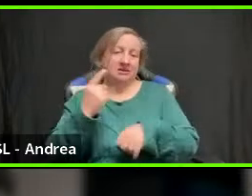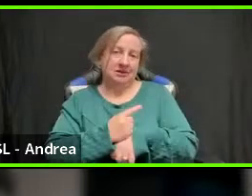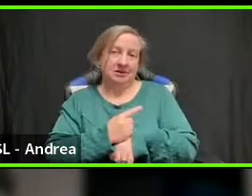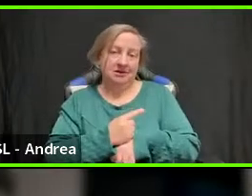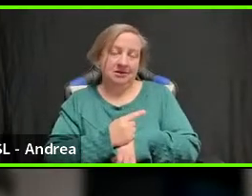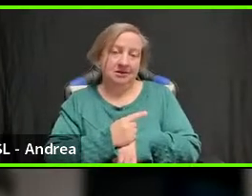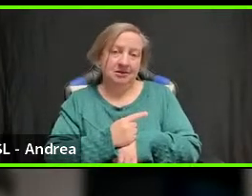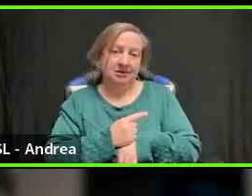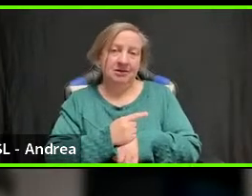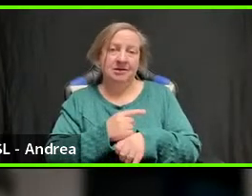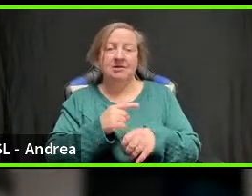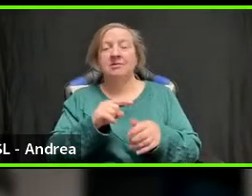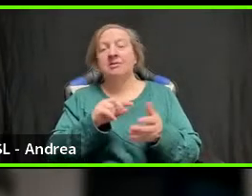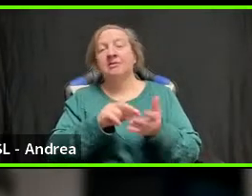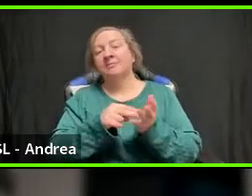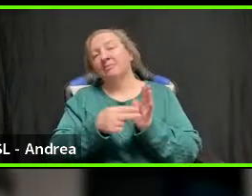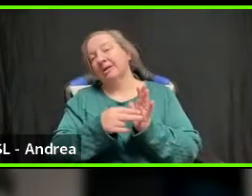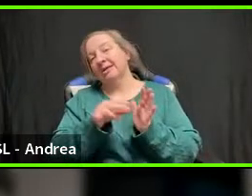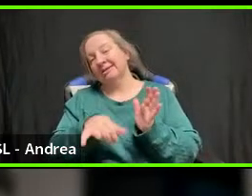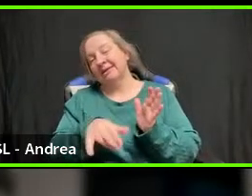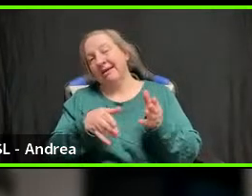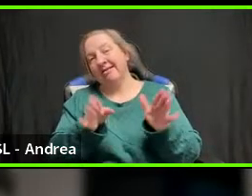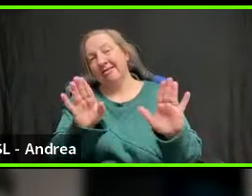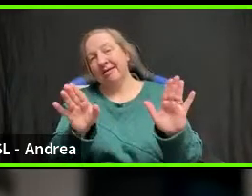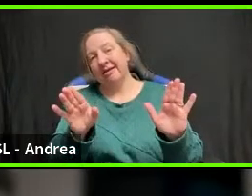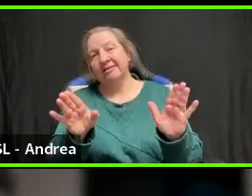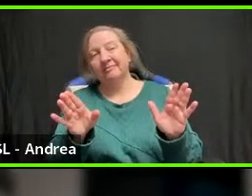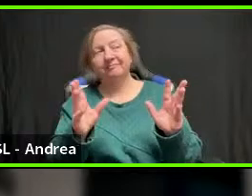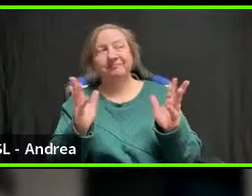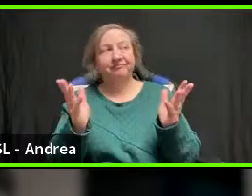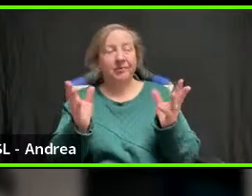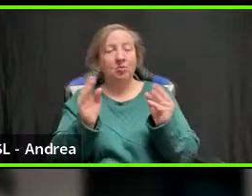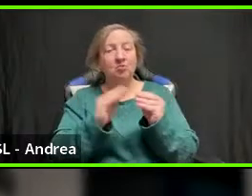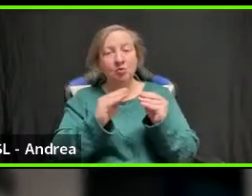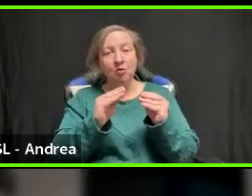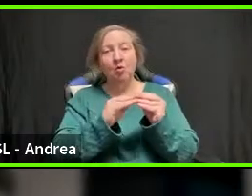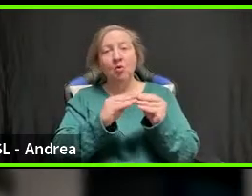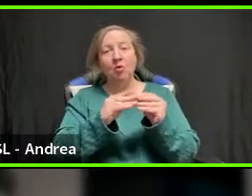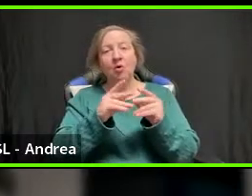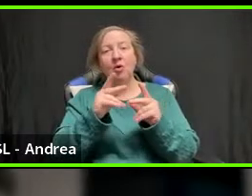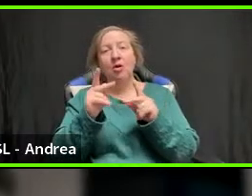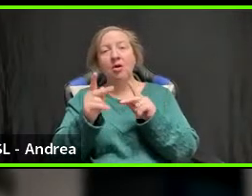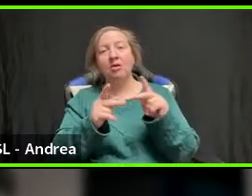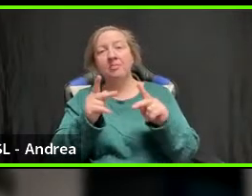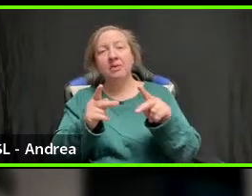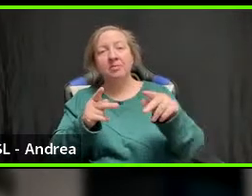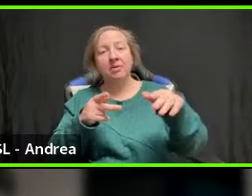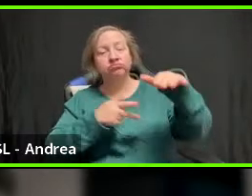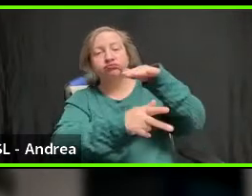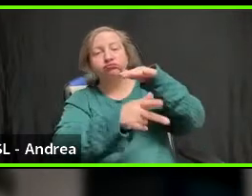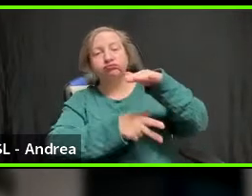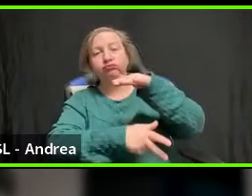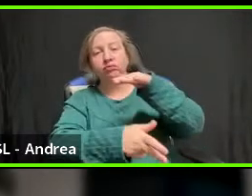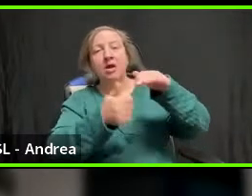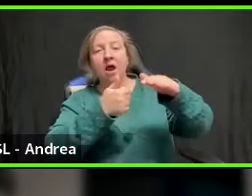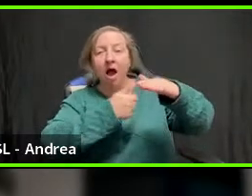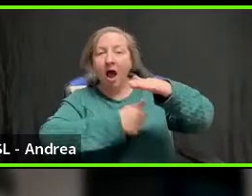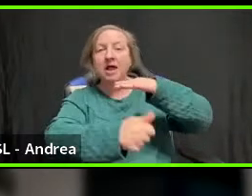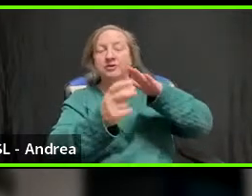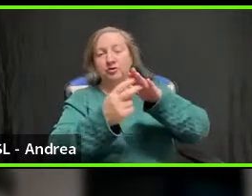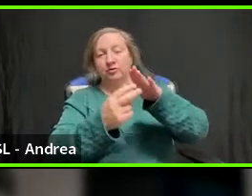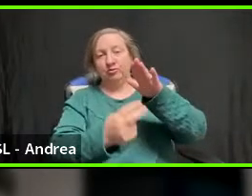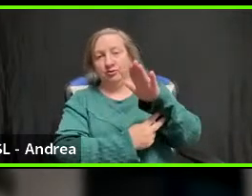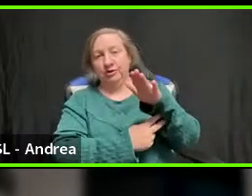which would allow for more traffic to go under the bridge without that would